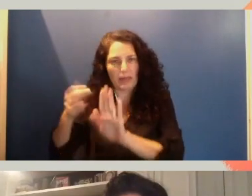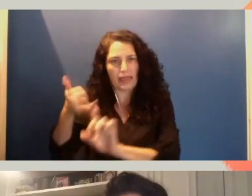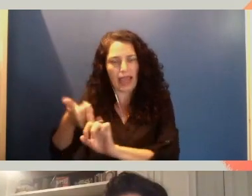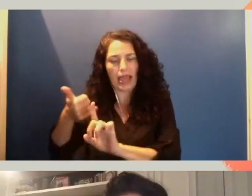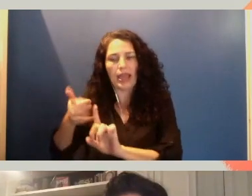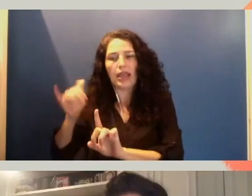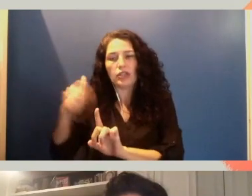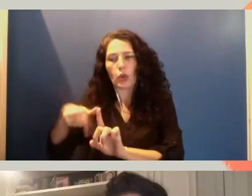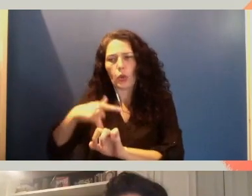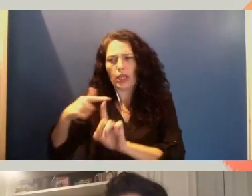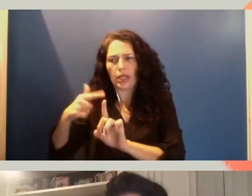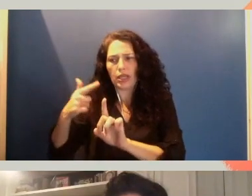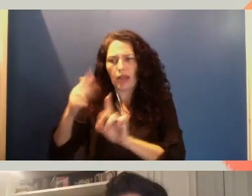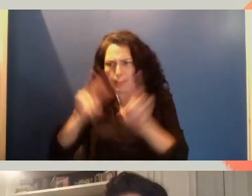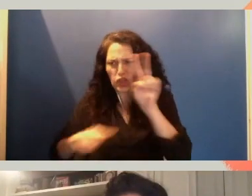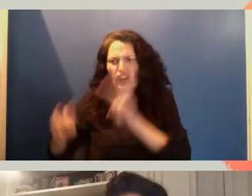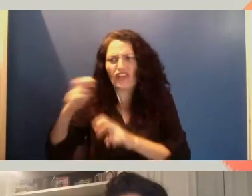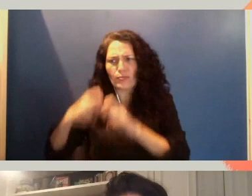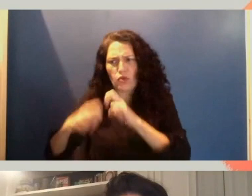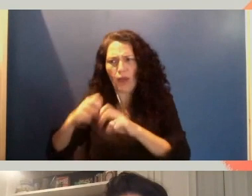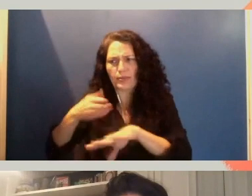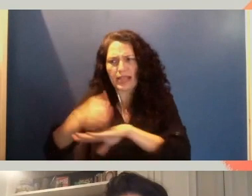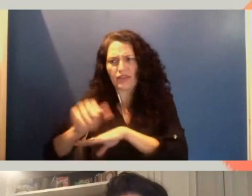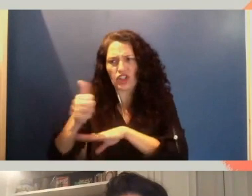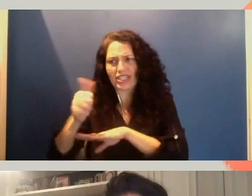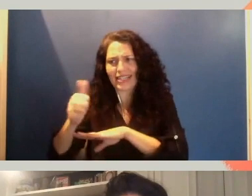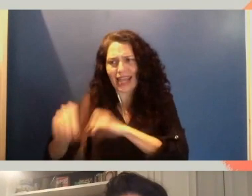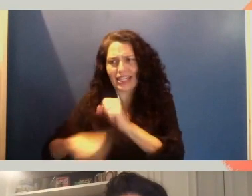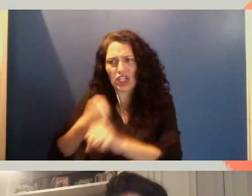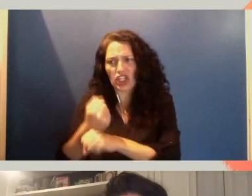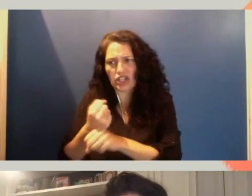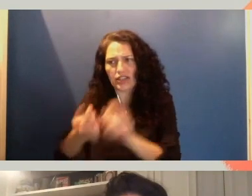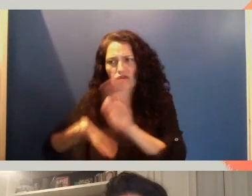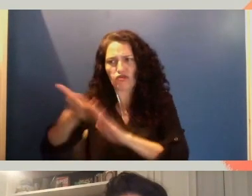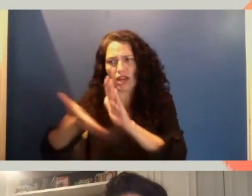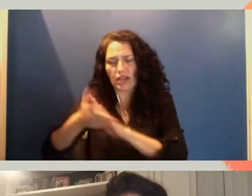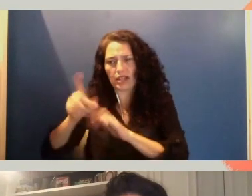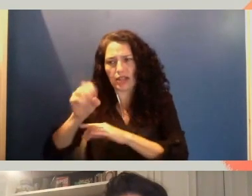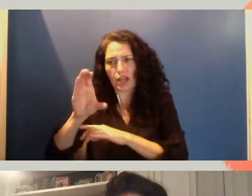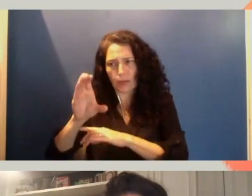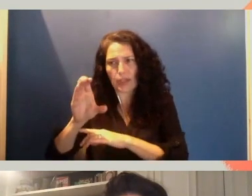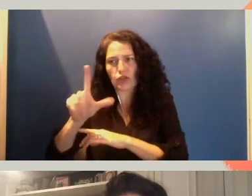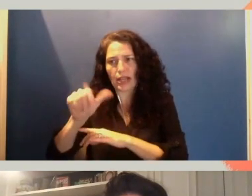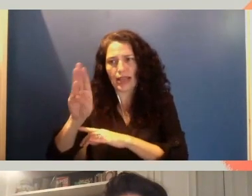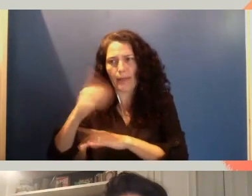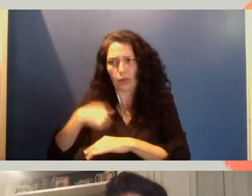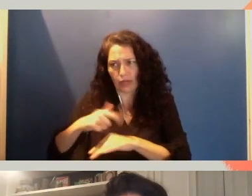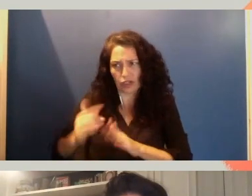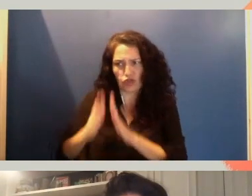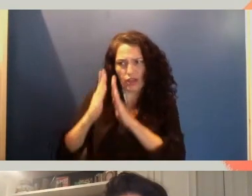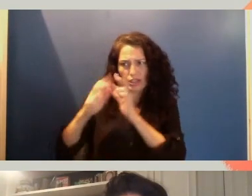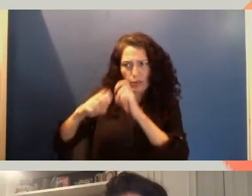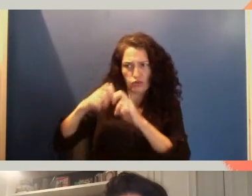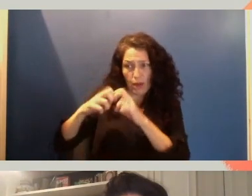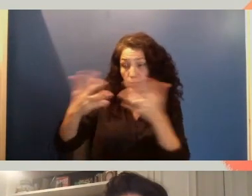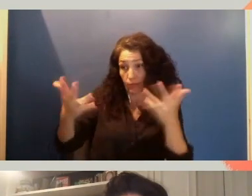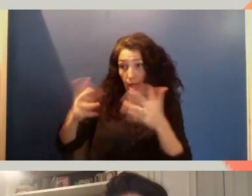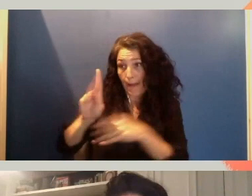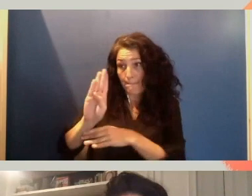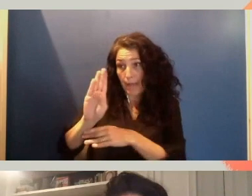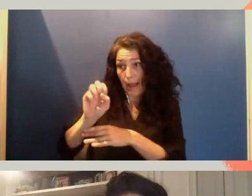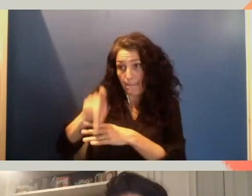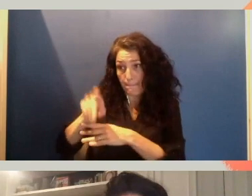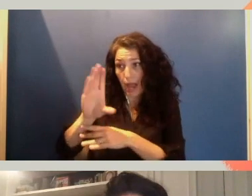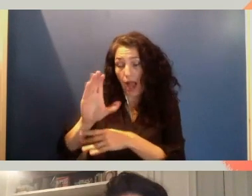we observed after 10 years of running a documentary lab. And that is that BIPOC filmmakers, even when they